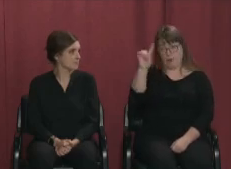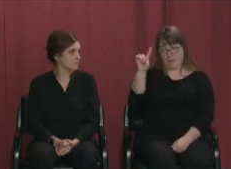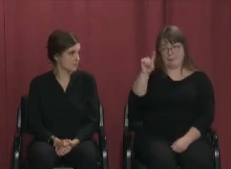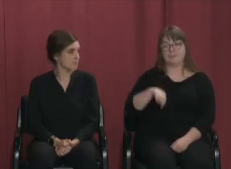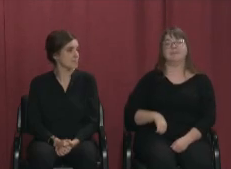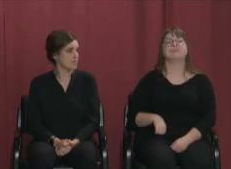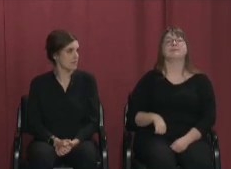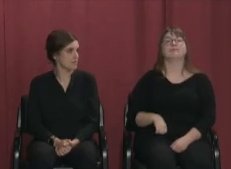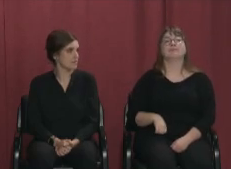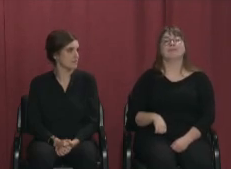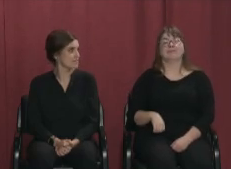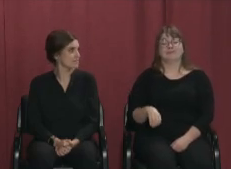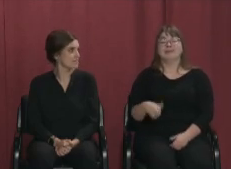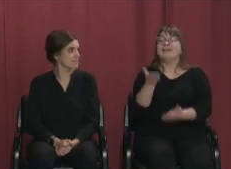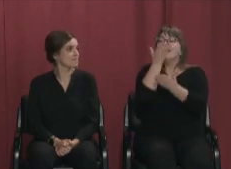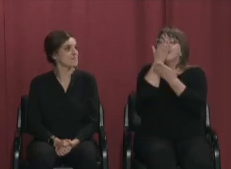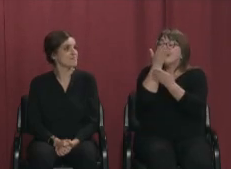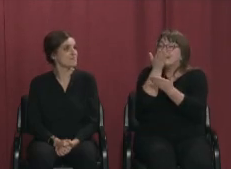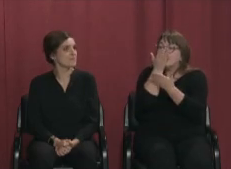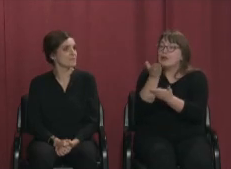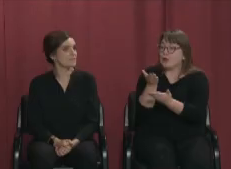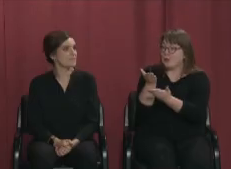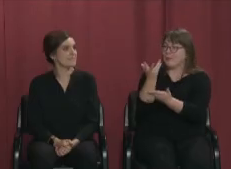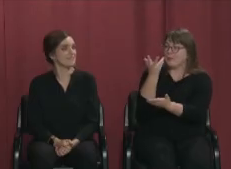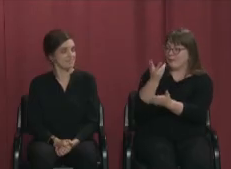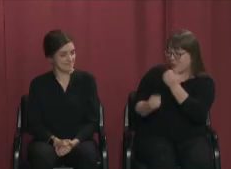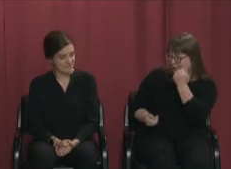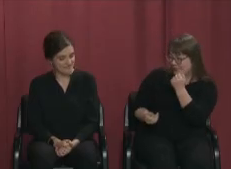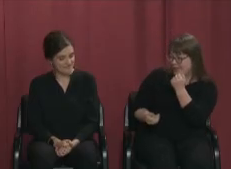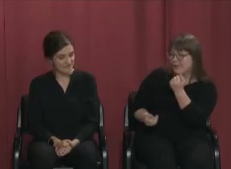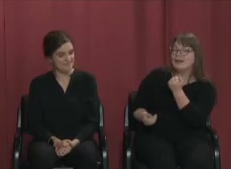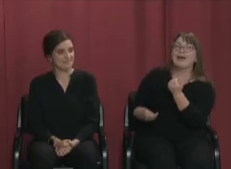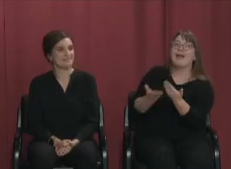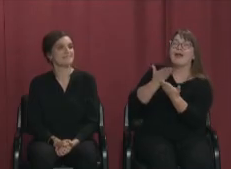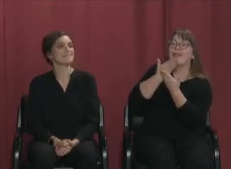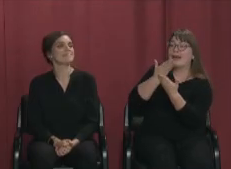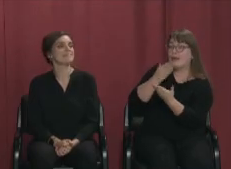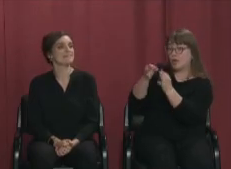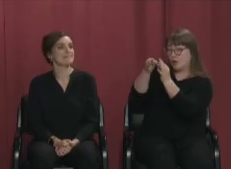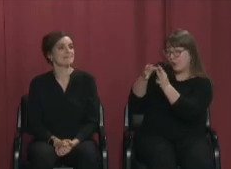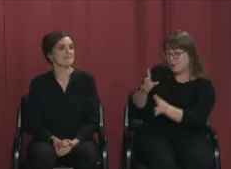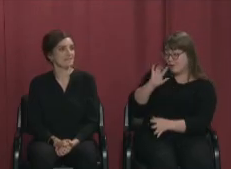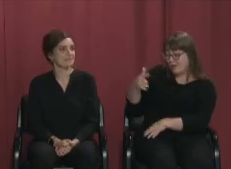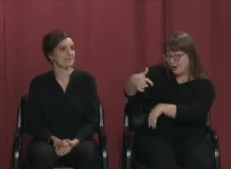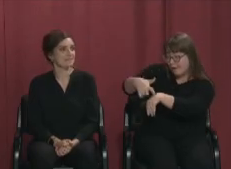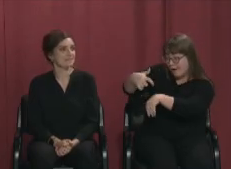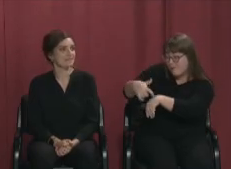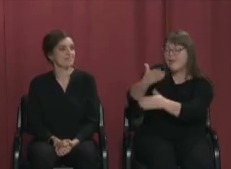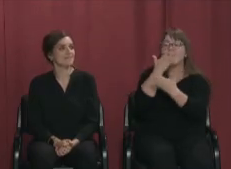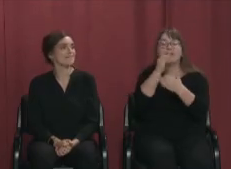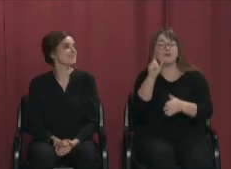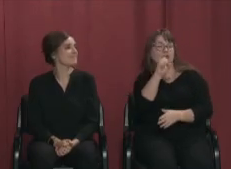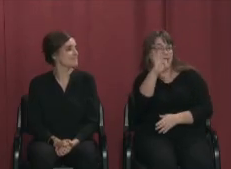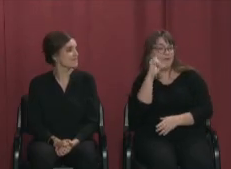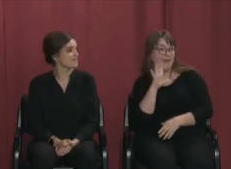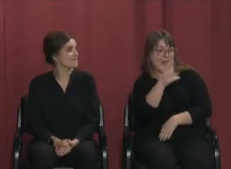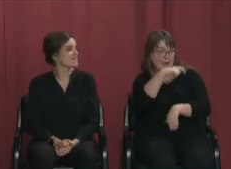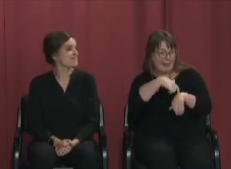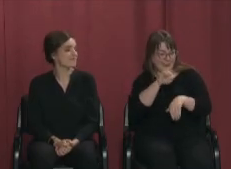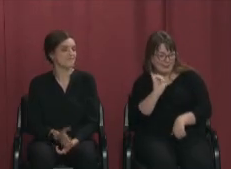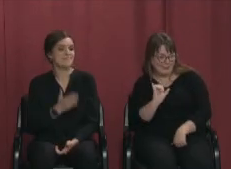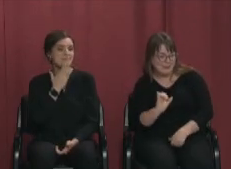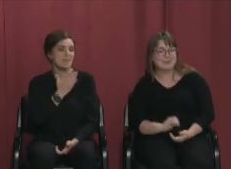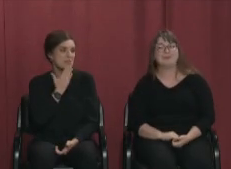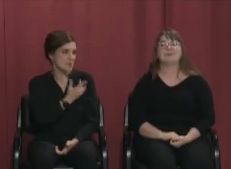937-228-4041. Thank you both for sharing your time with us. And Jeff, thank you so much for Thanks sharing for your having time us. with us.